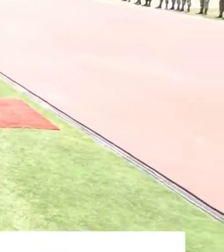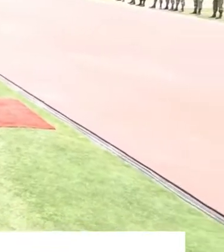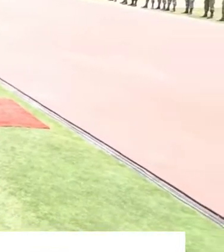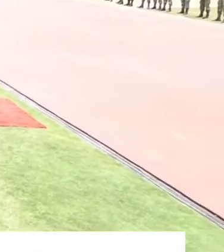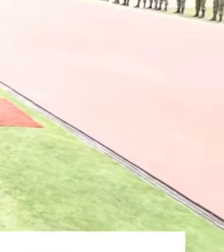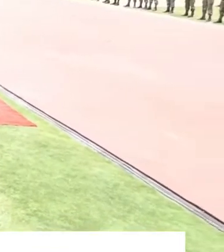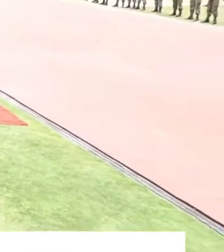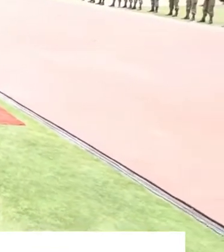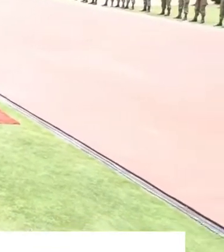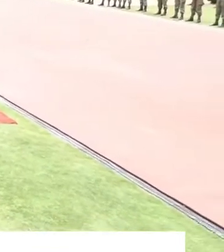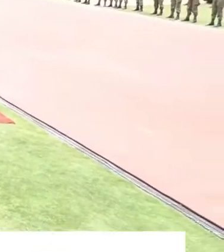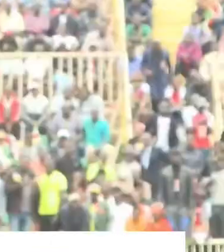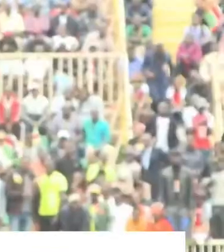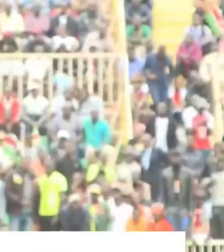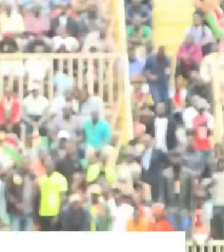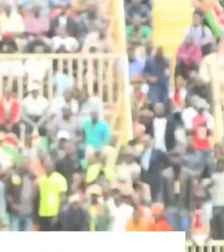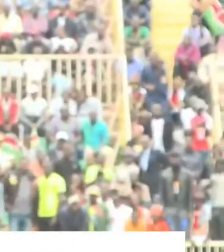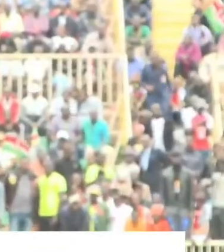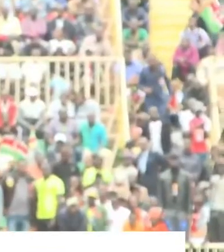Your